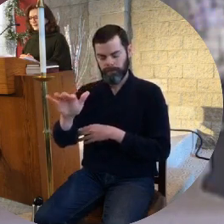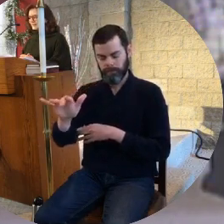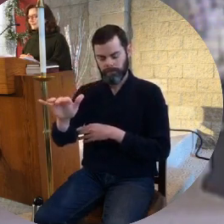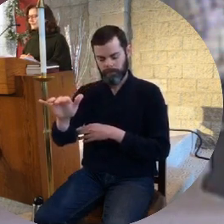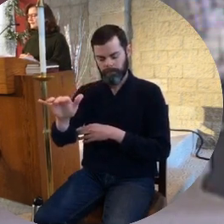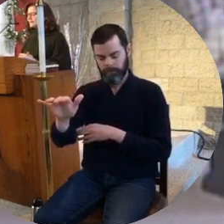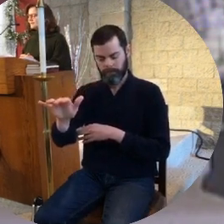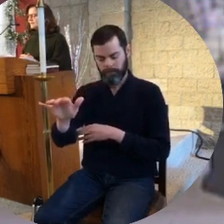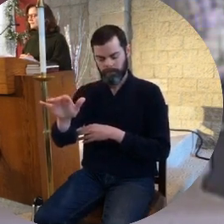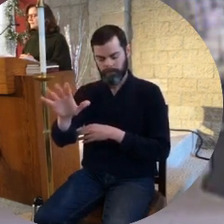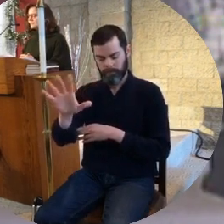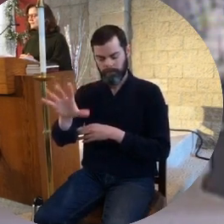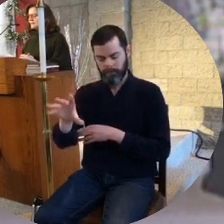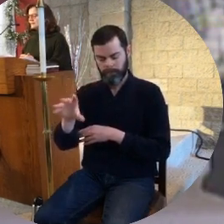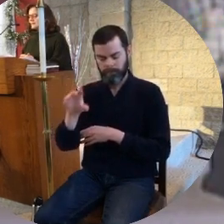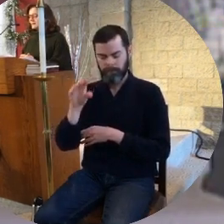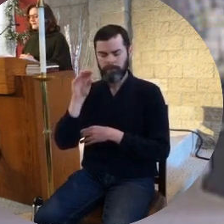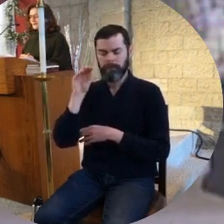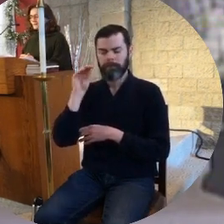In